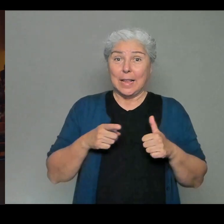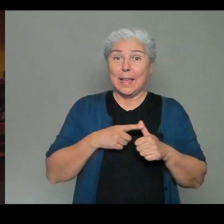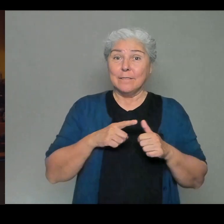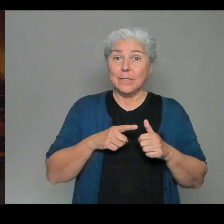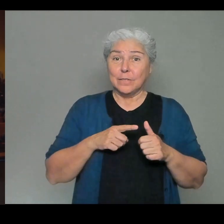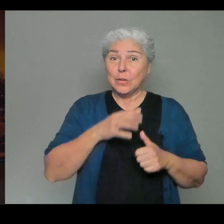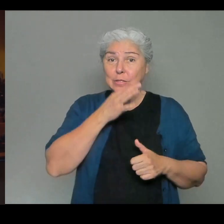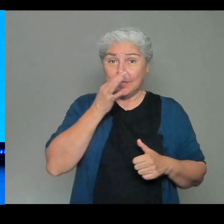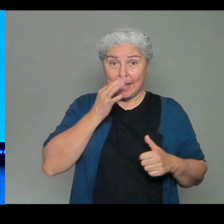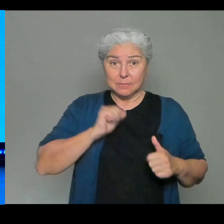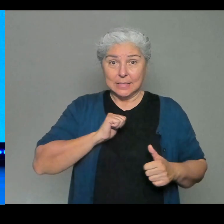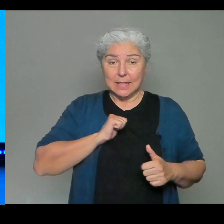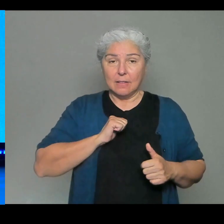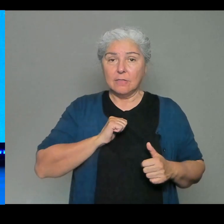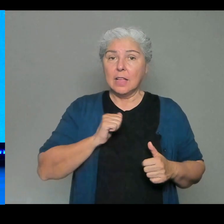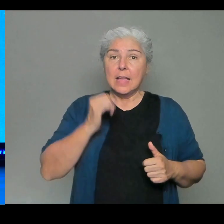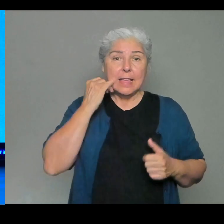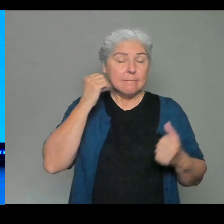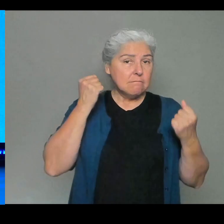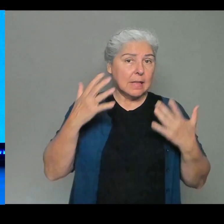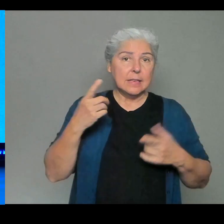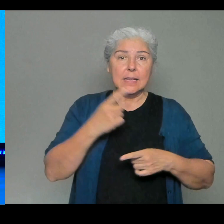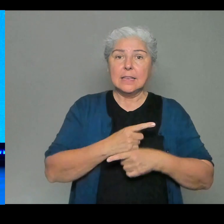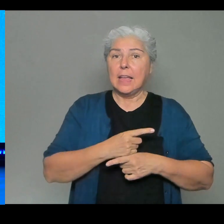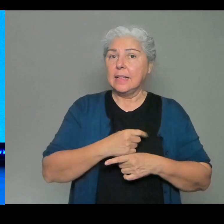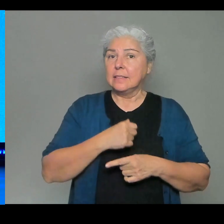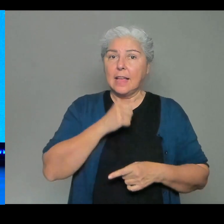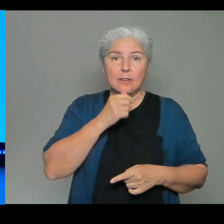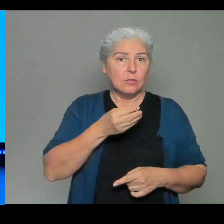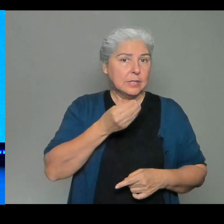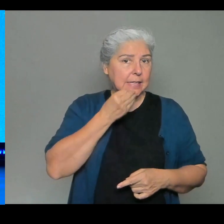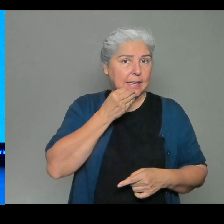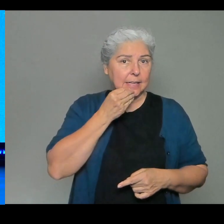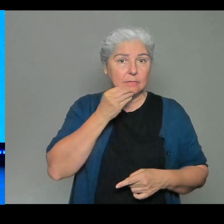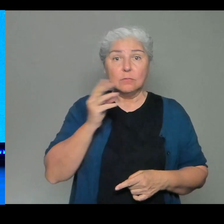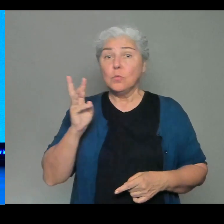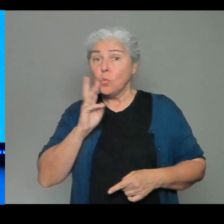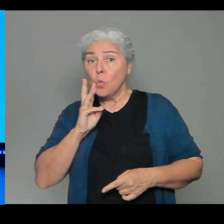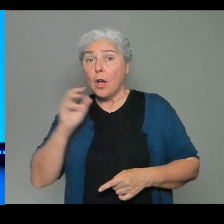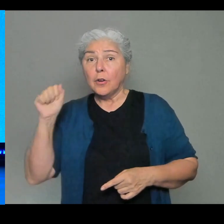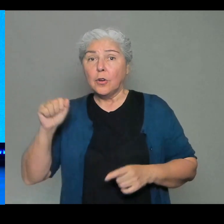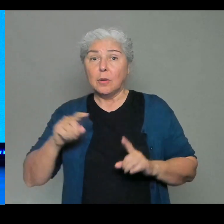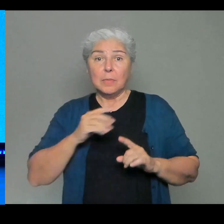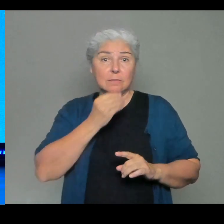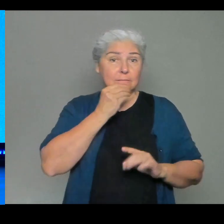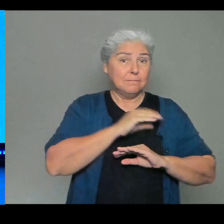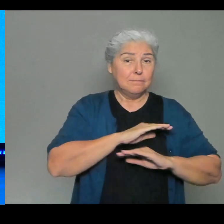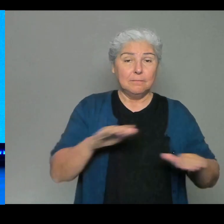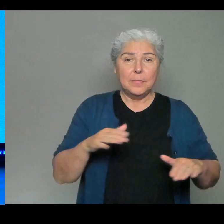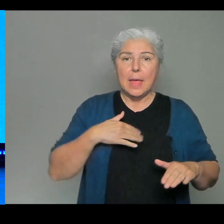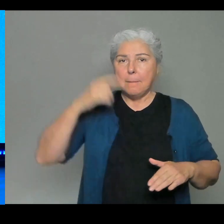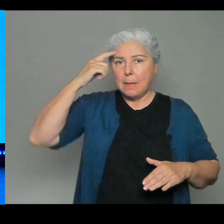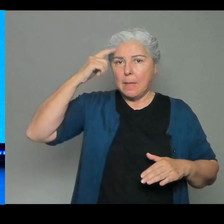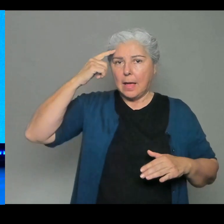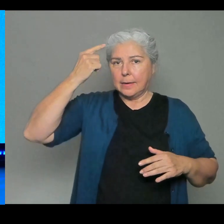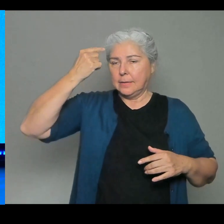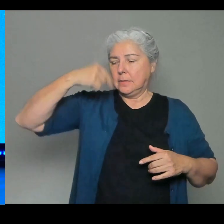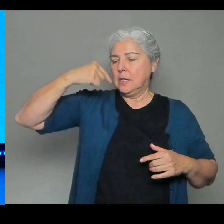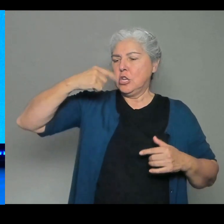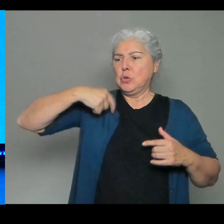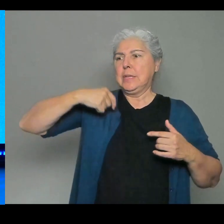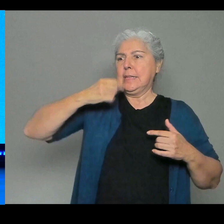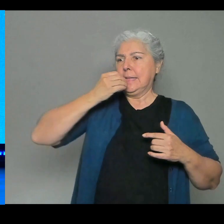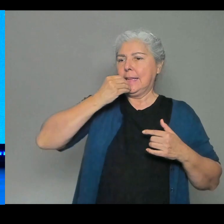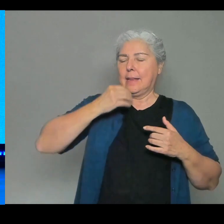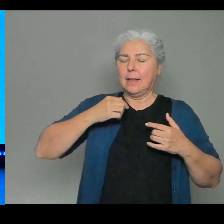When I first fast, and it's true of this one as well, when I go multiple days without eating anything, just drinking water, and my mind is going, you gotta eat.